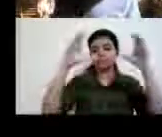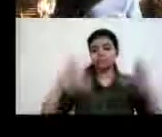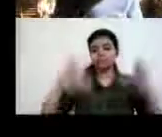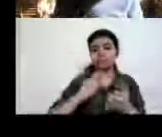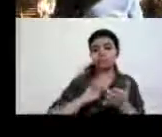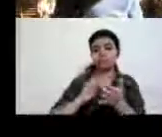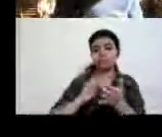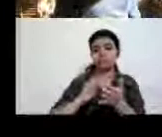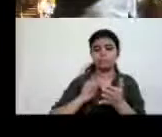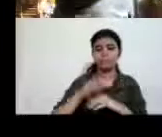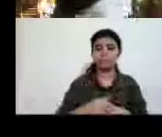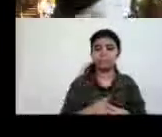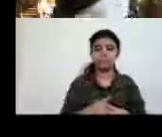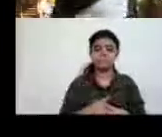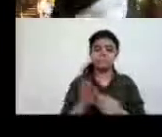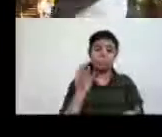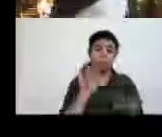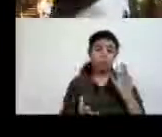might already